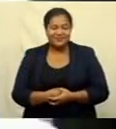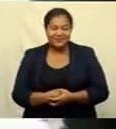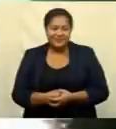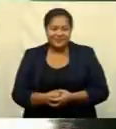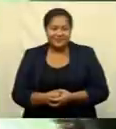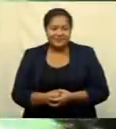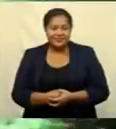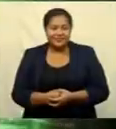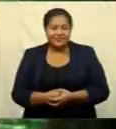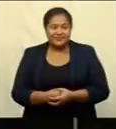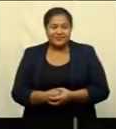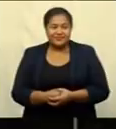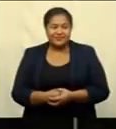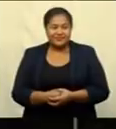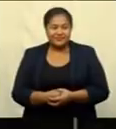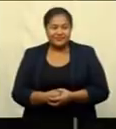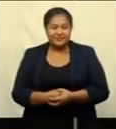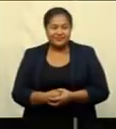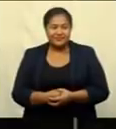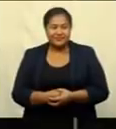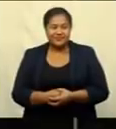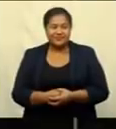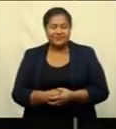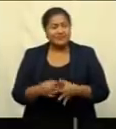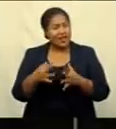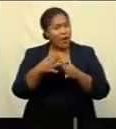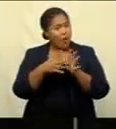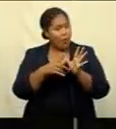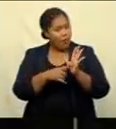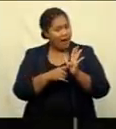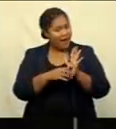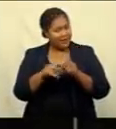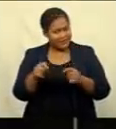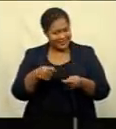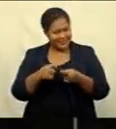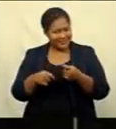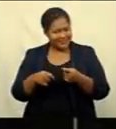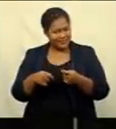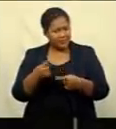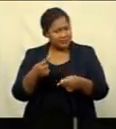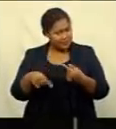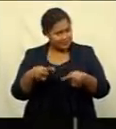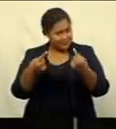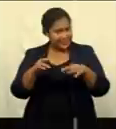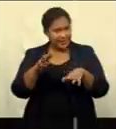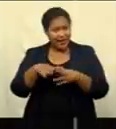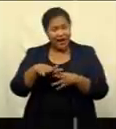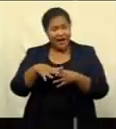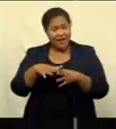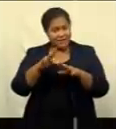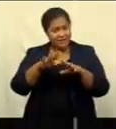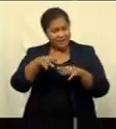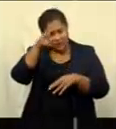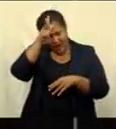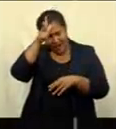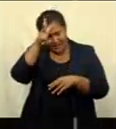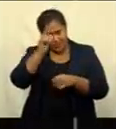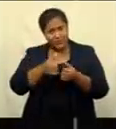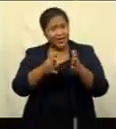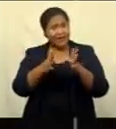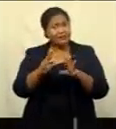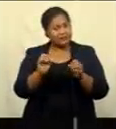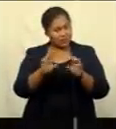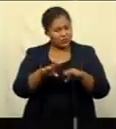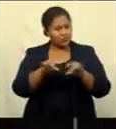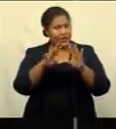Tavi, FBC Sports. The Wallabies Test series against France will be decided in Brisbane after a